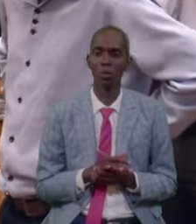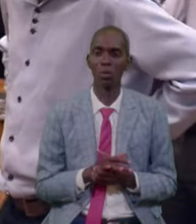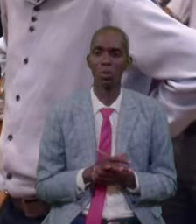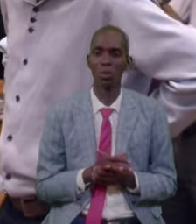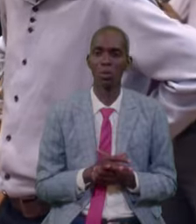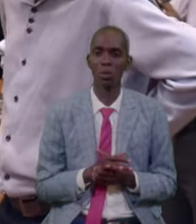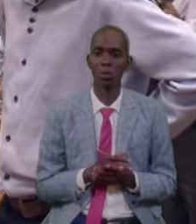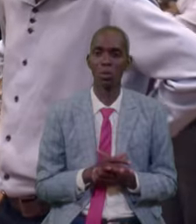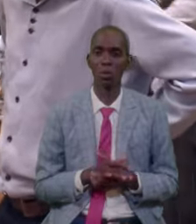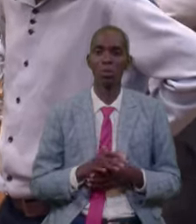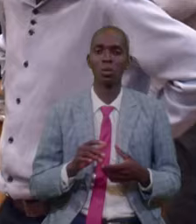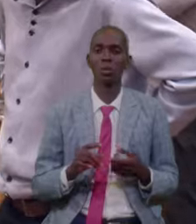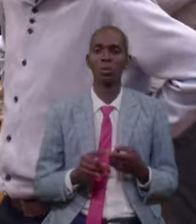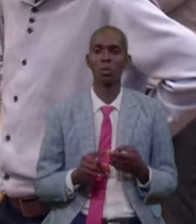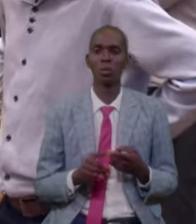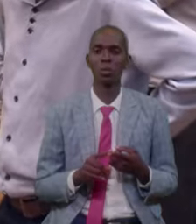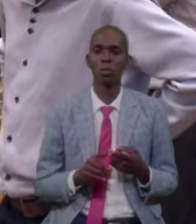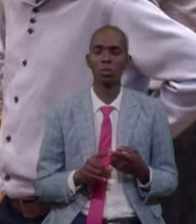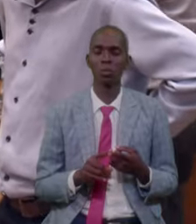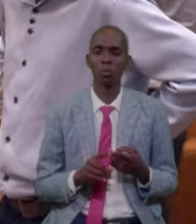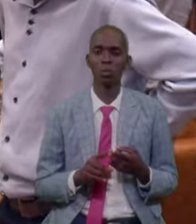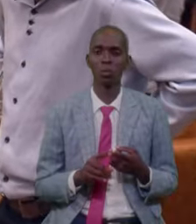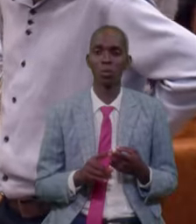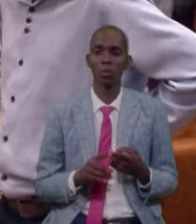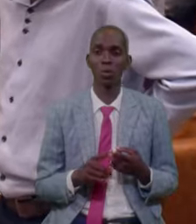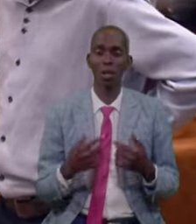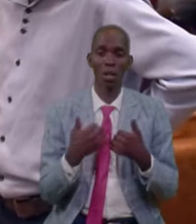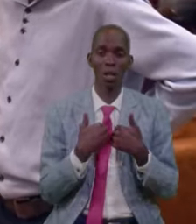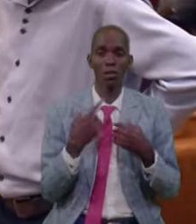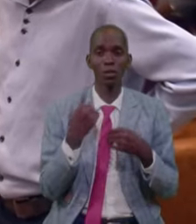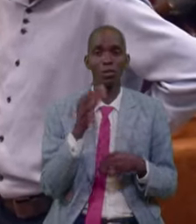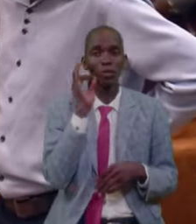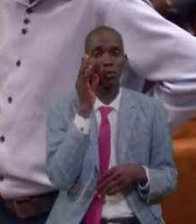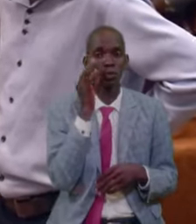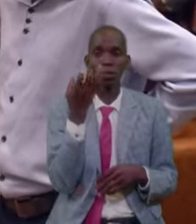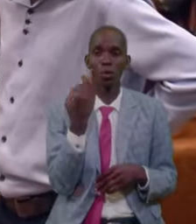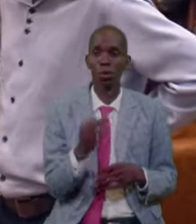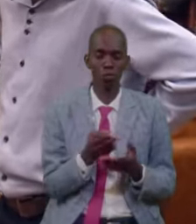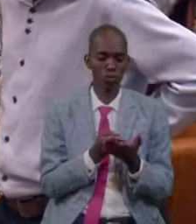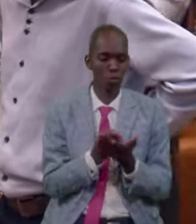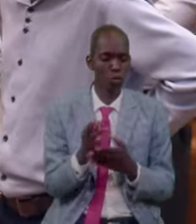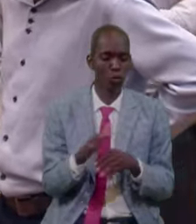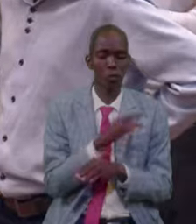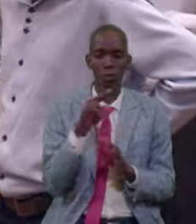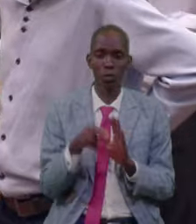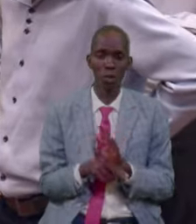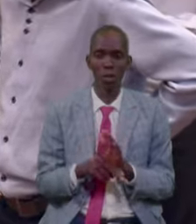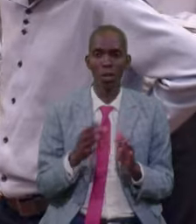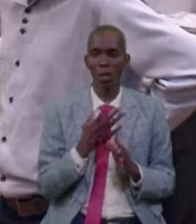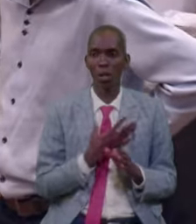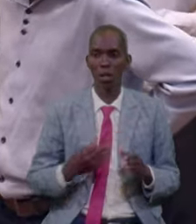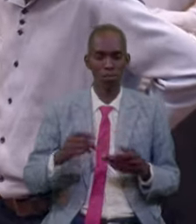That will bear the fruit of truthfulness and transformation.